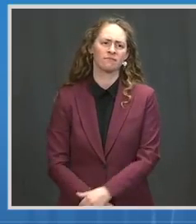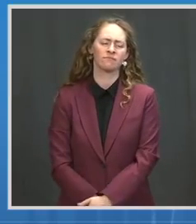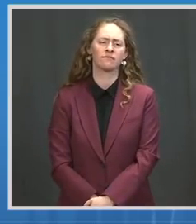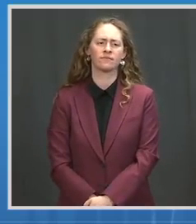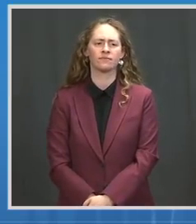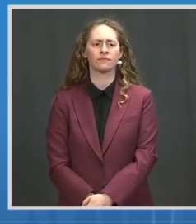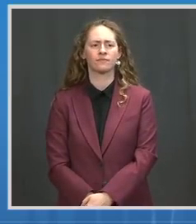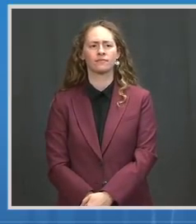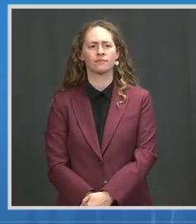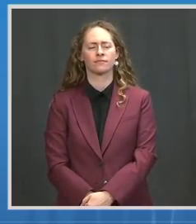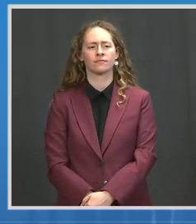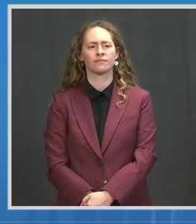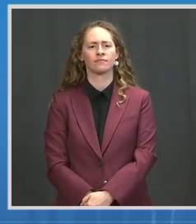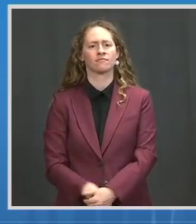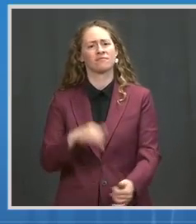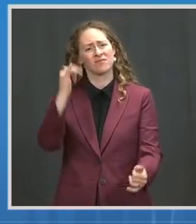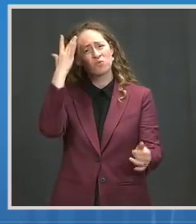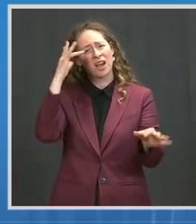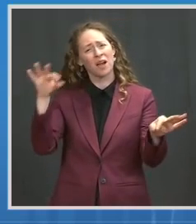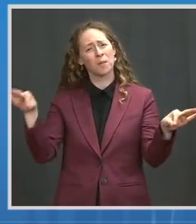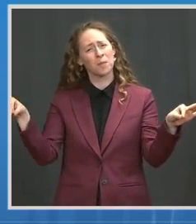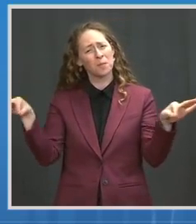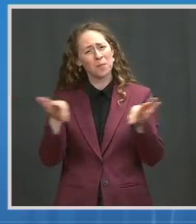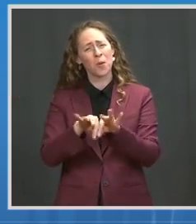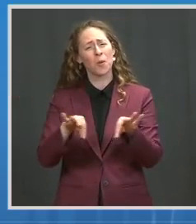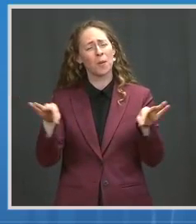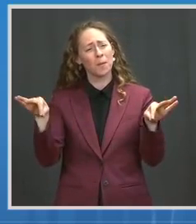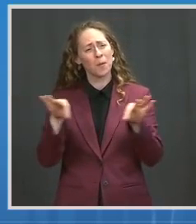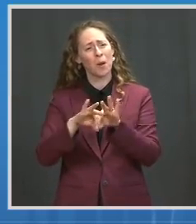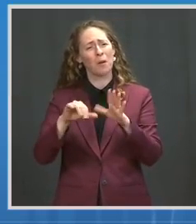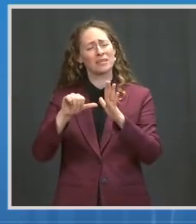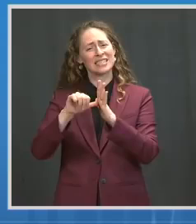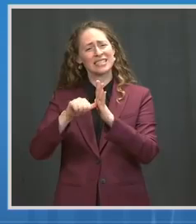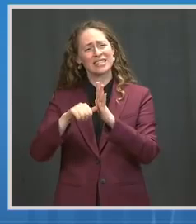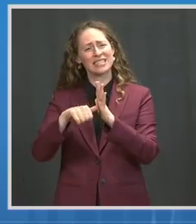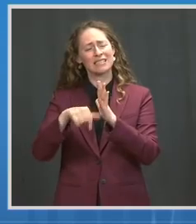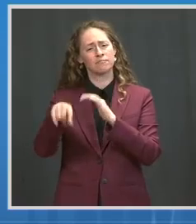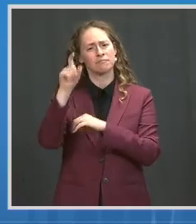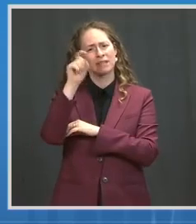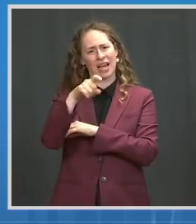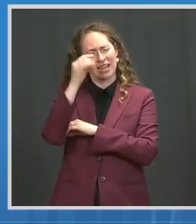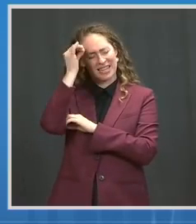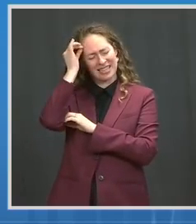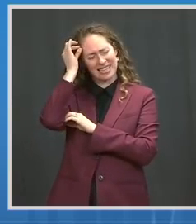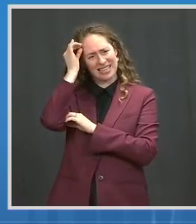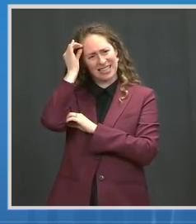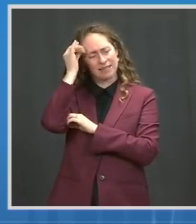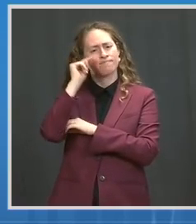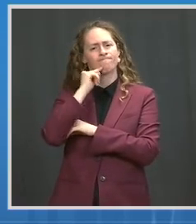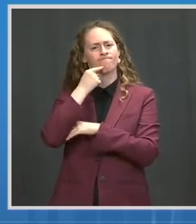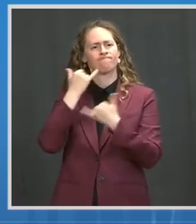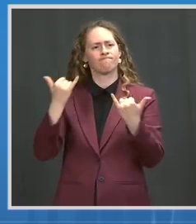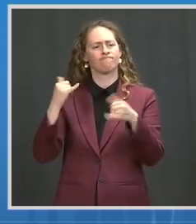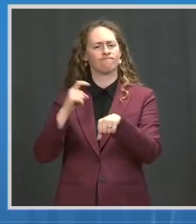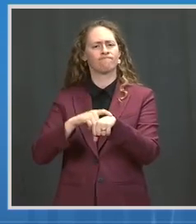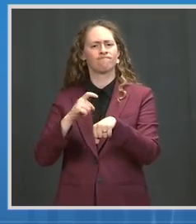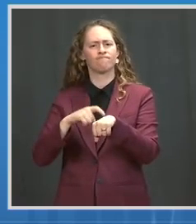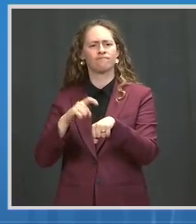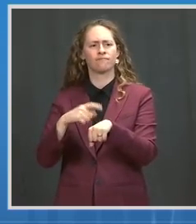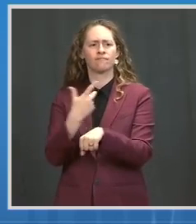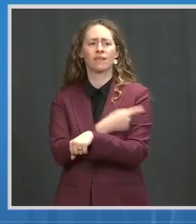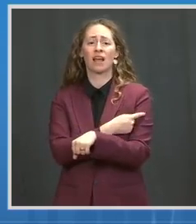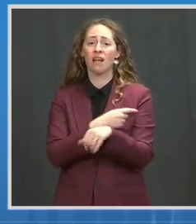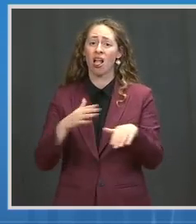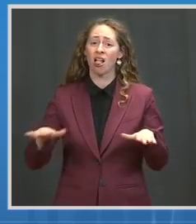so important for all of us to seriously consider vaccination if you have not already been